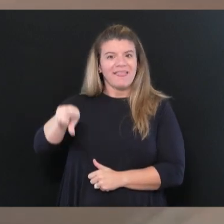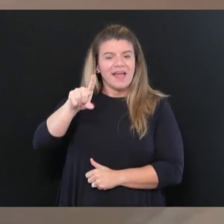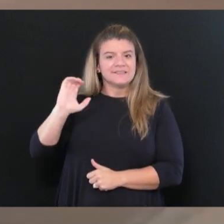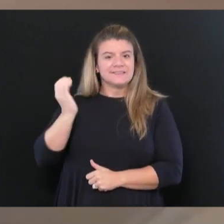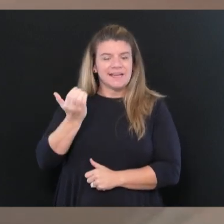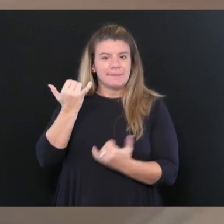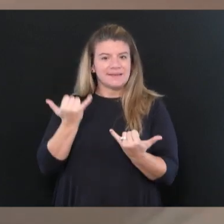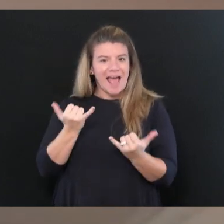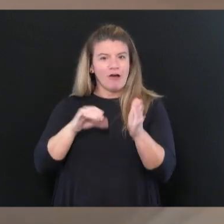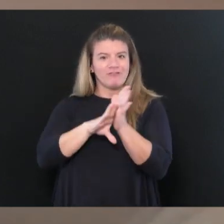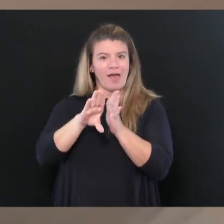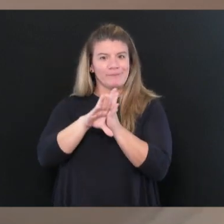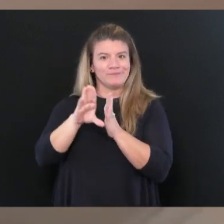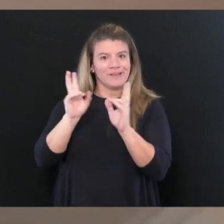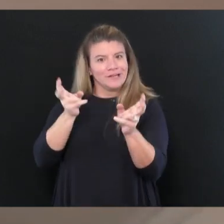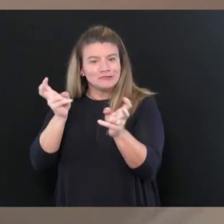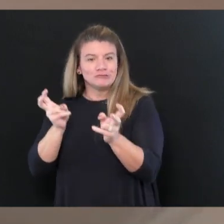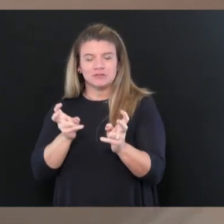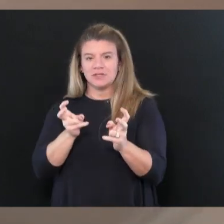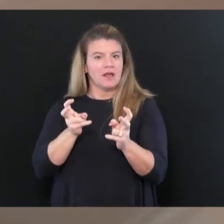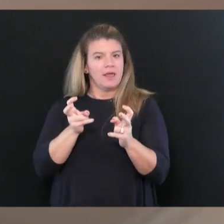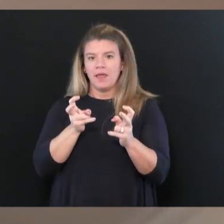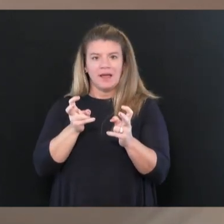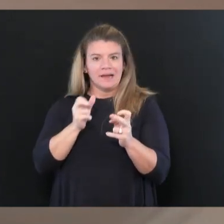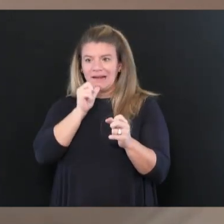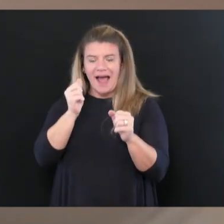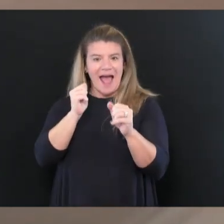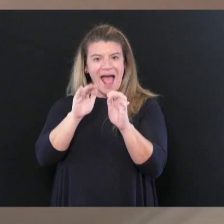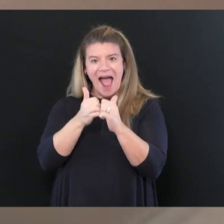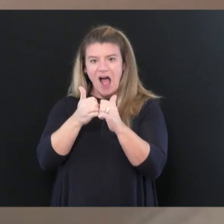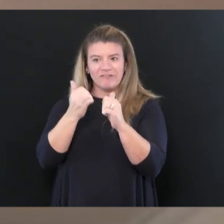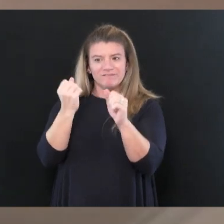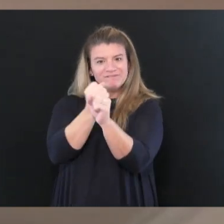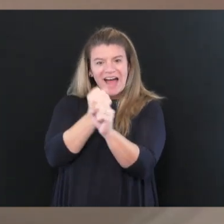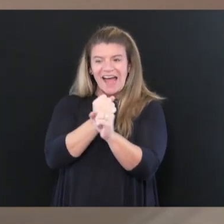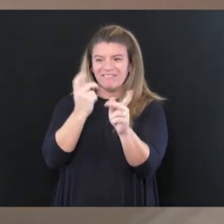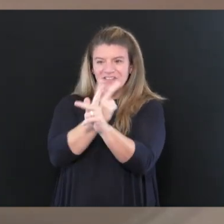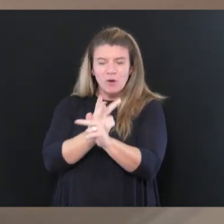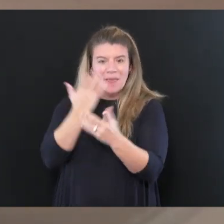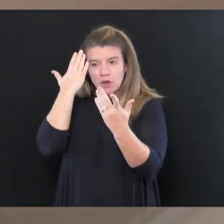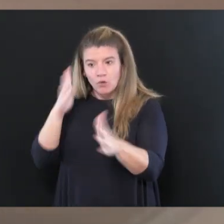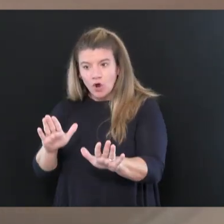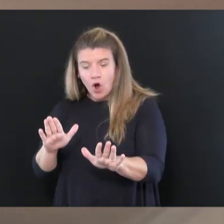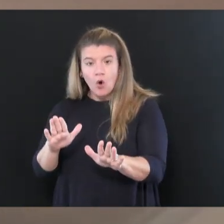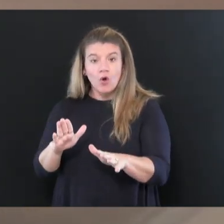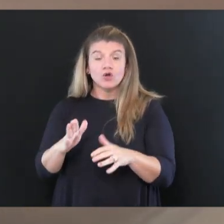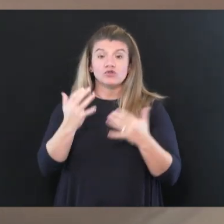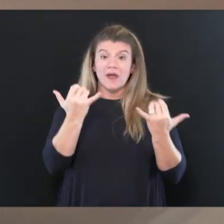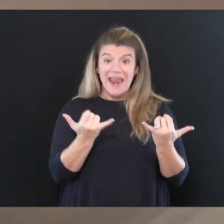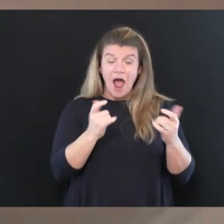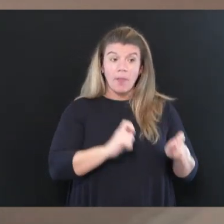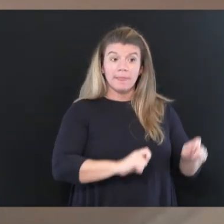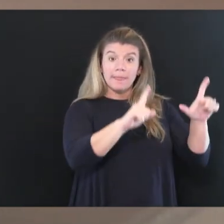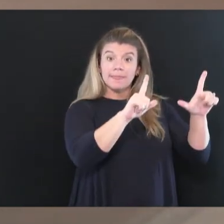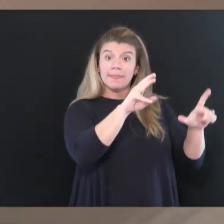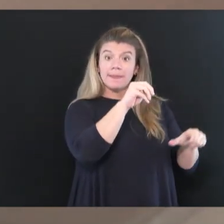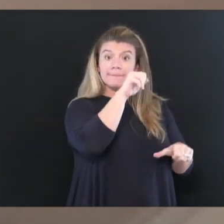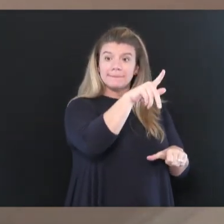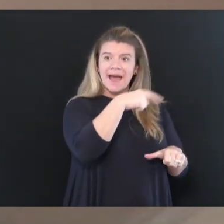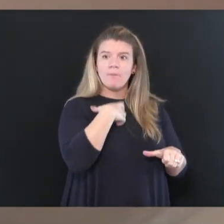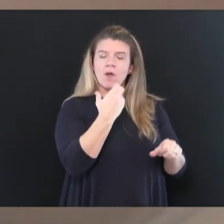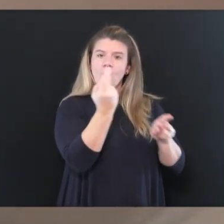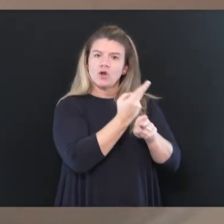problems in which they couldn't get out. And it started to reduce the use of this map and this strategy to try